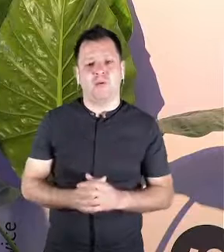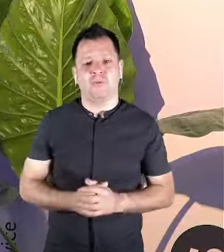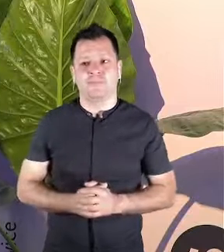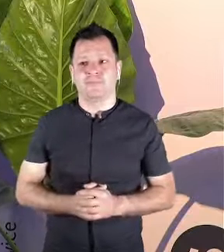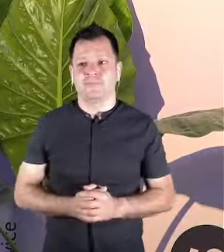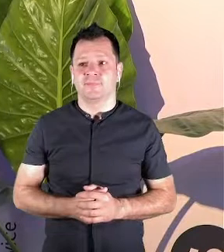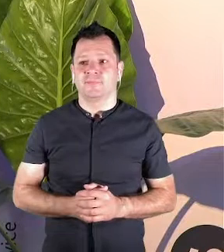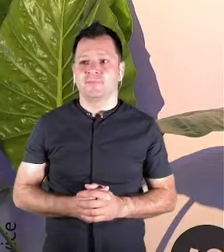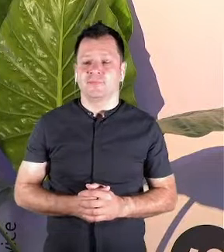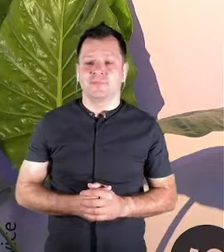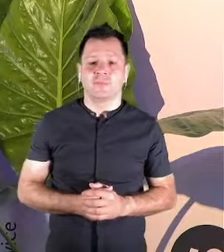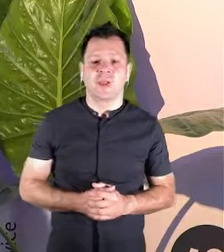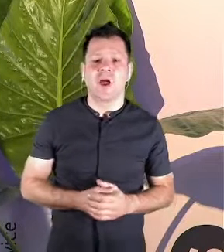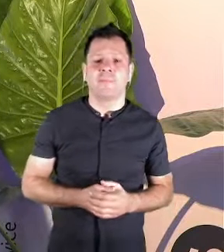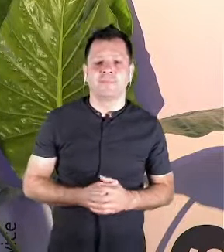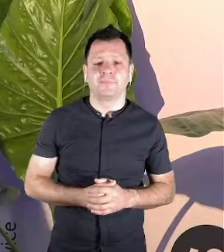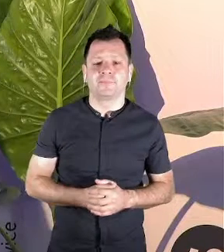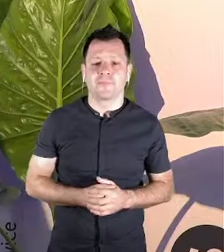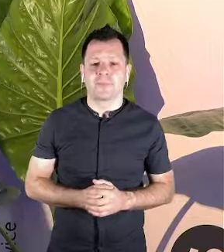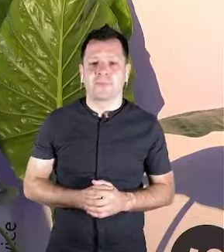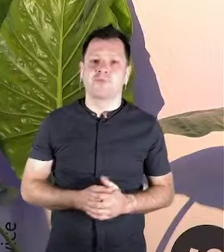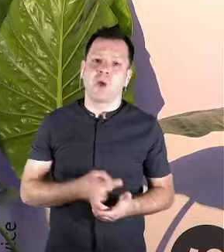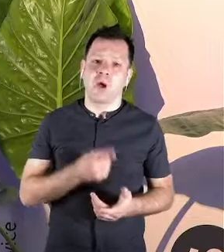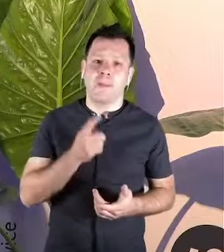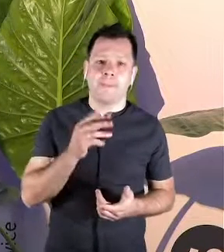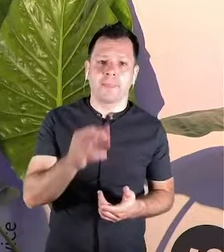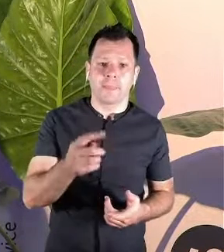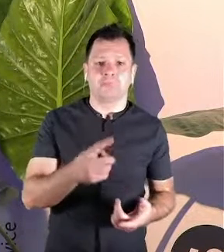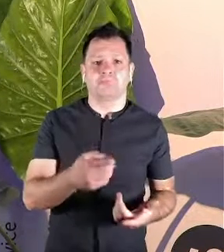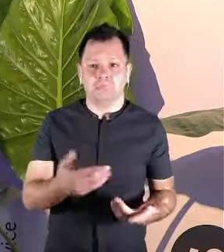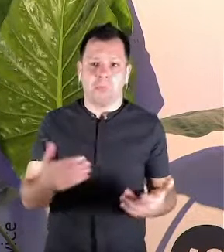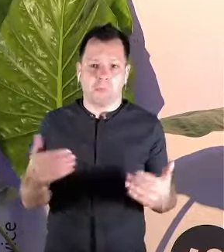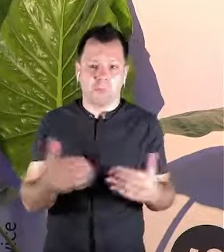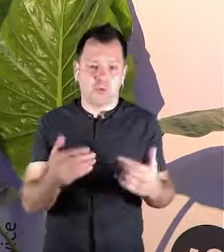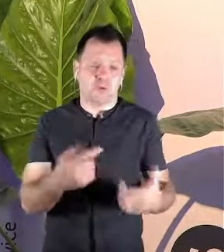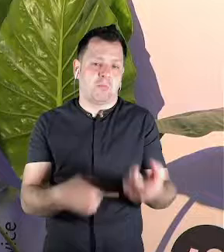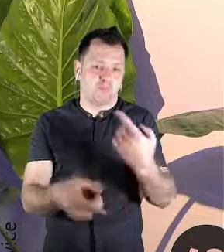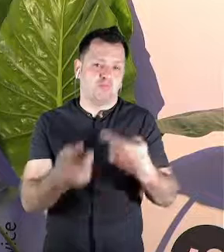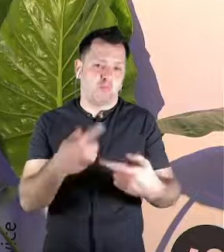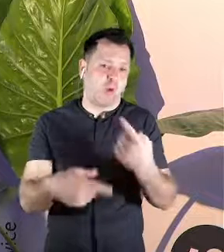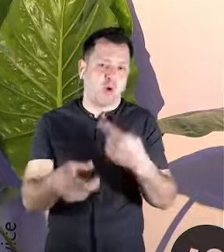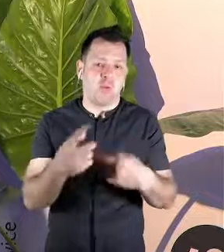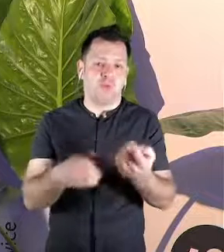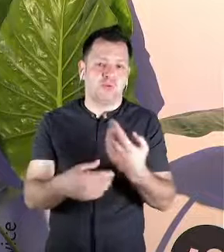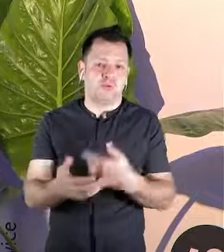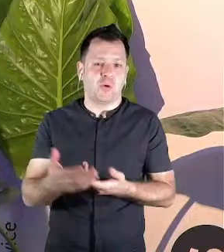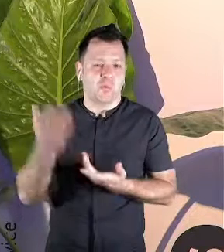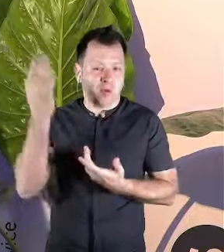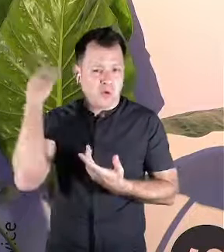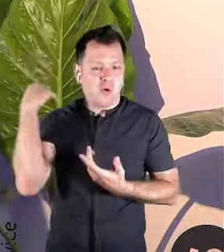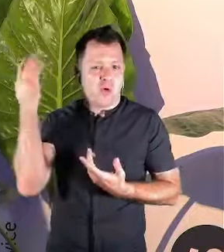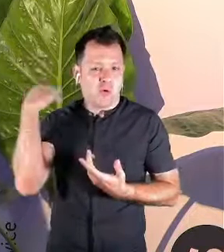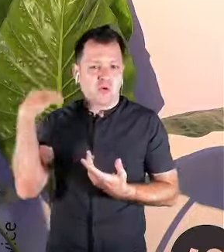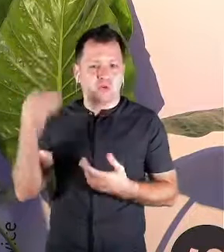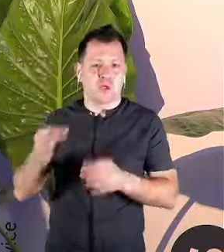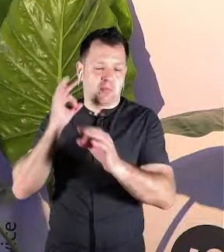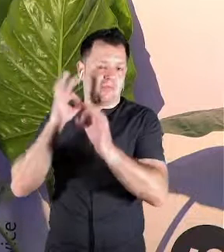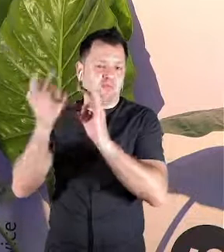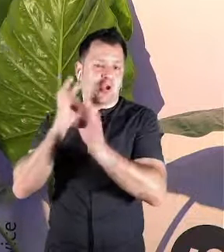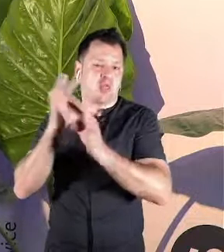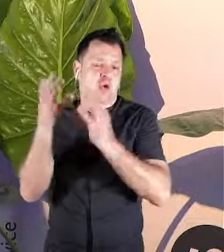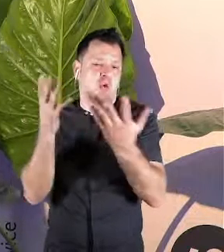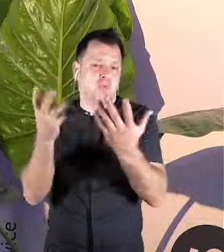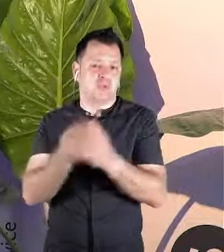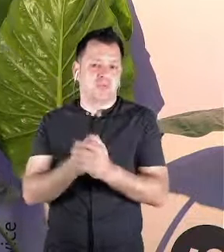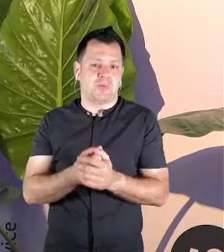with us, something that you would like to share, something that could maybe inspire us, something maybe about the book that we could take with